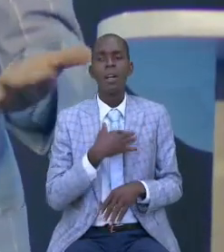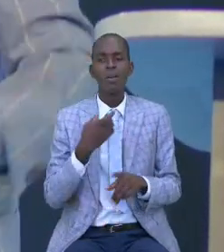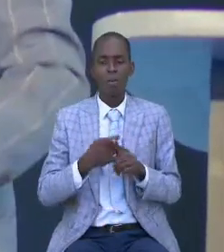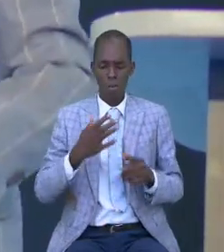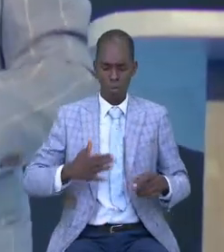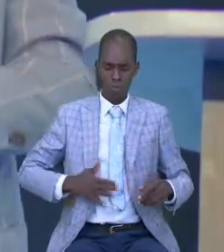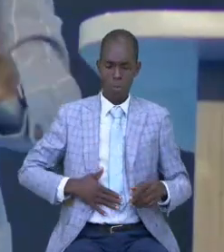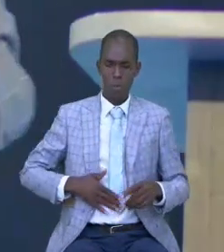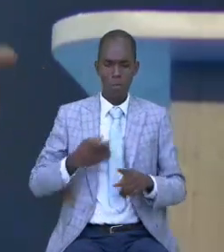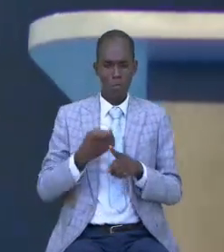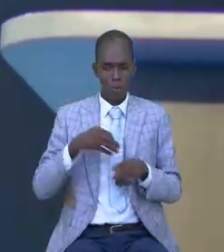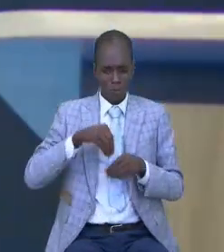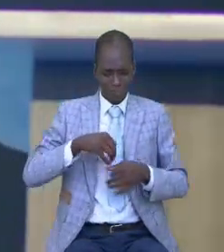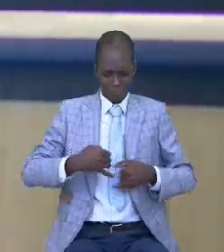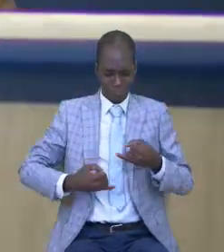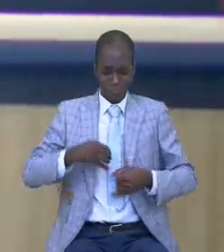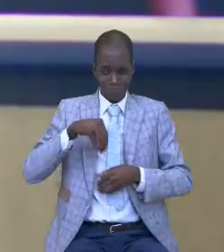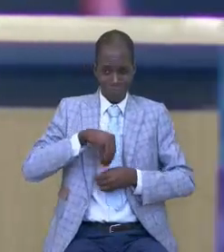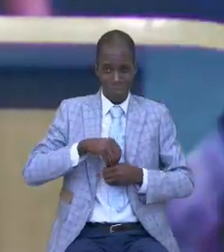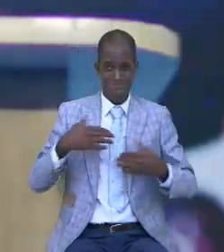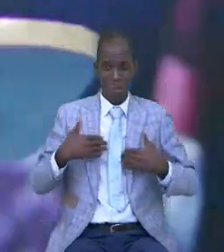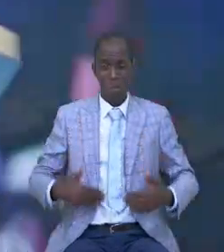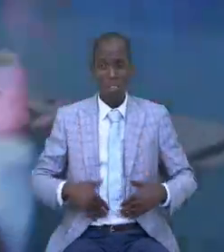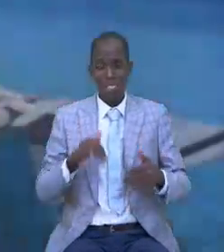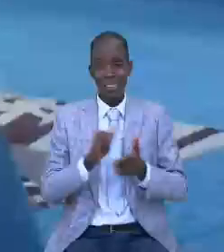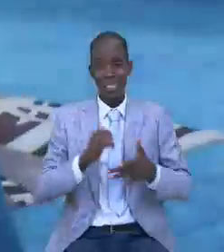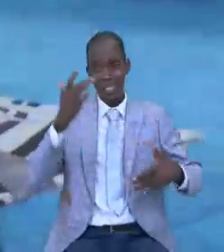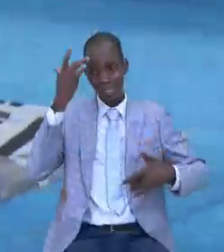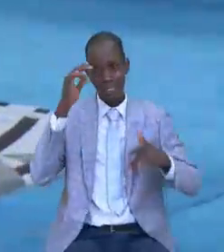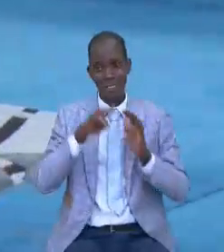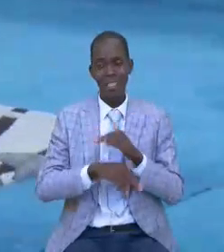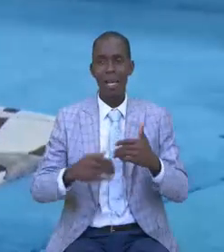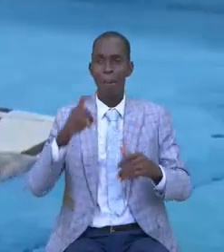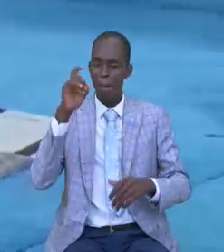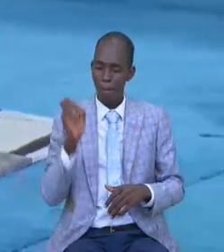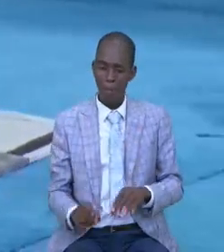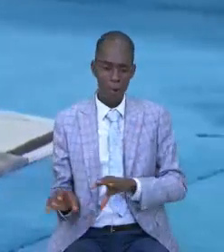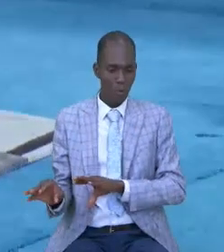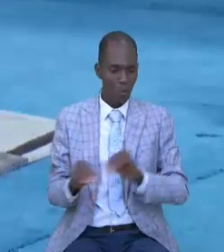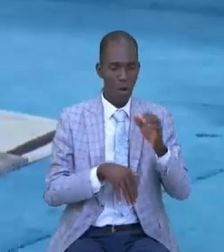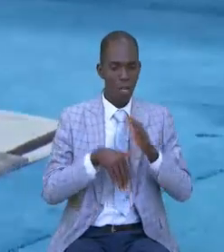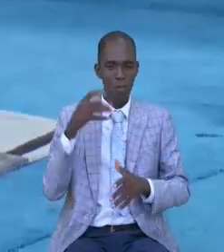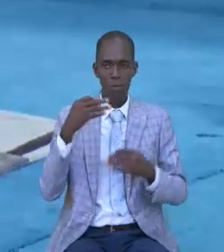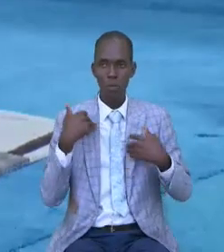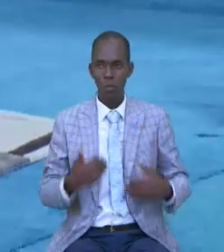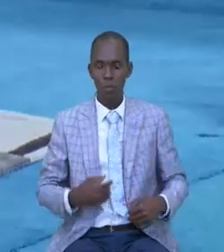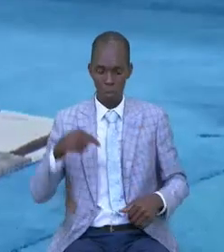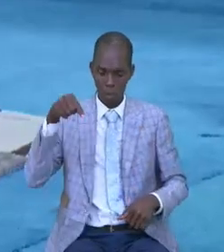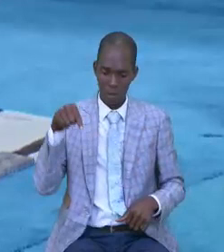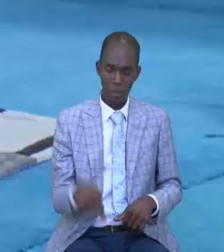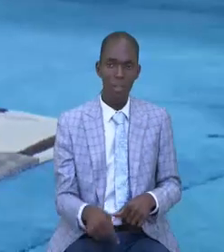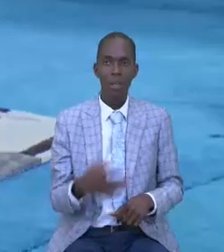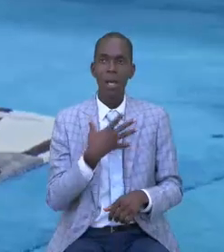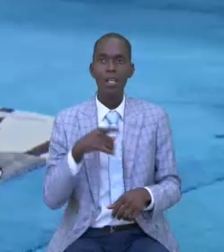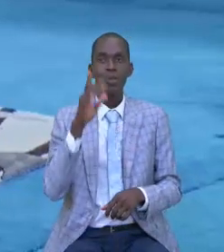your intestine, that sickness has to move to under your feet, and you will